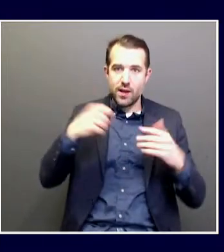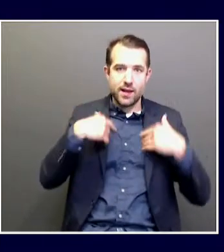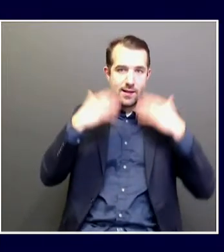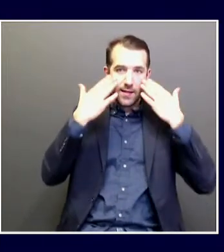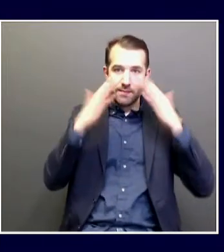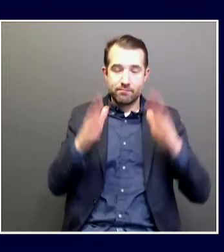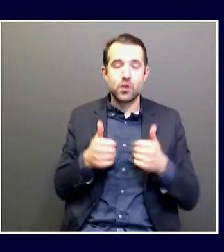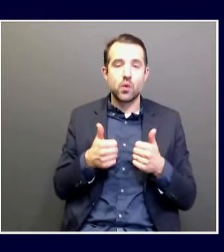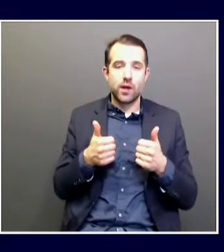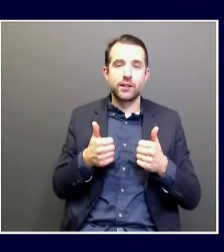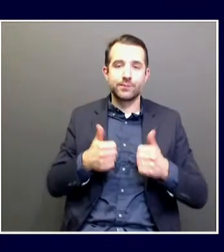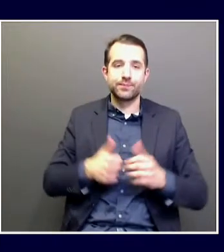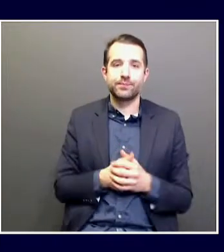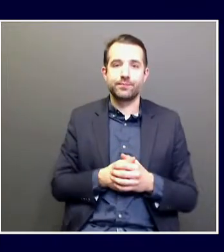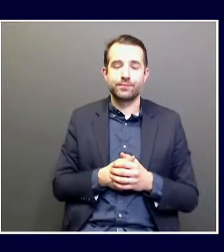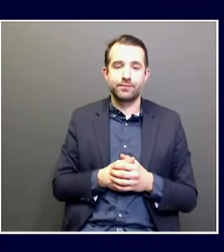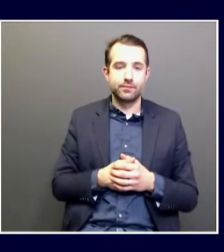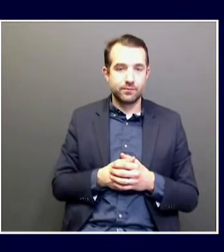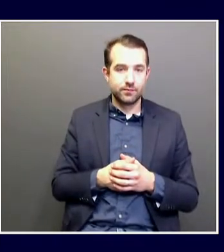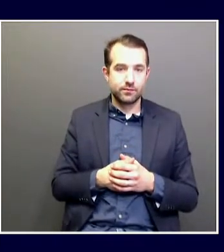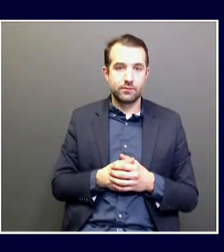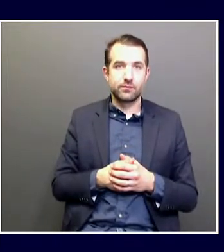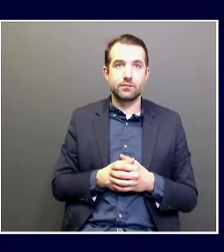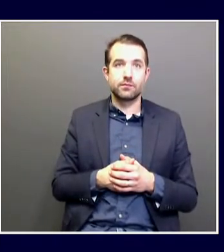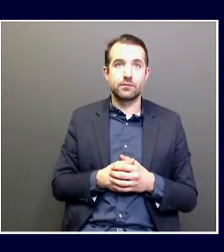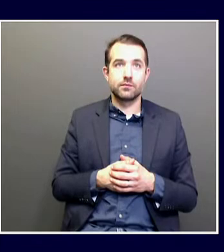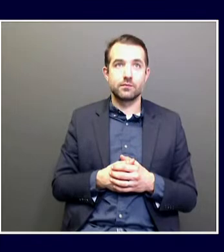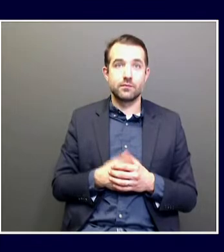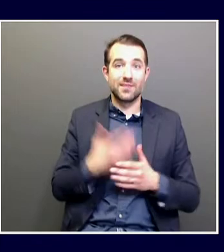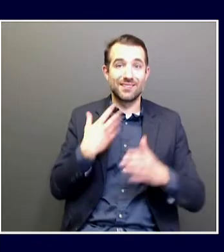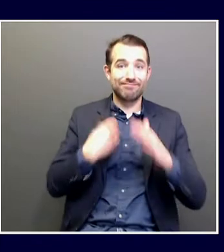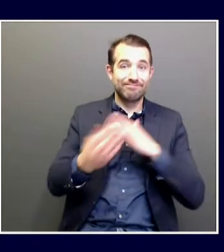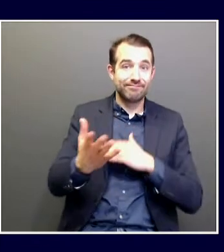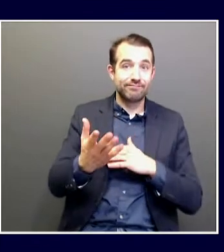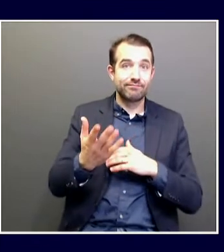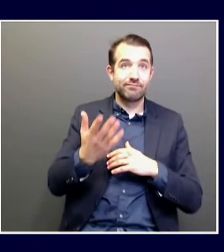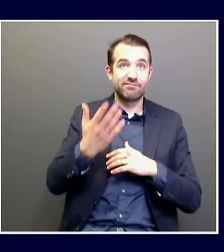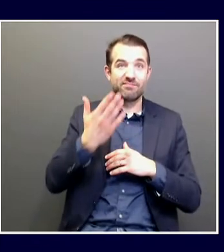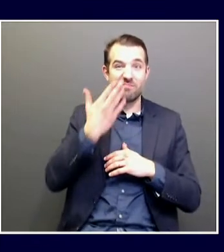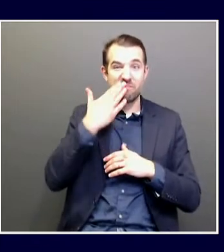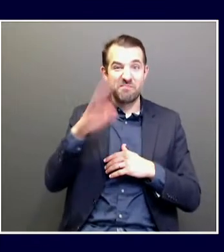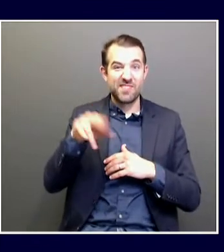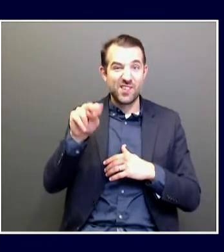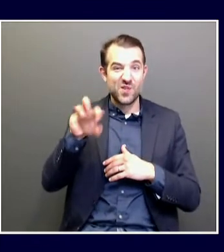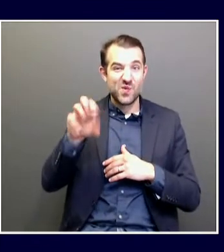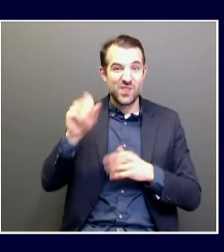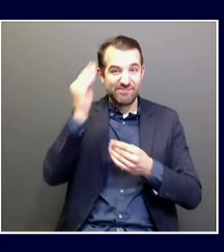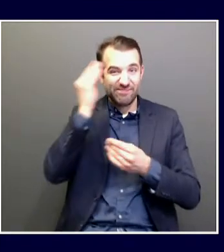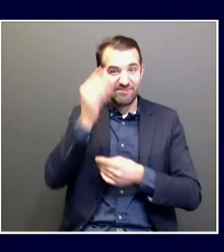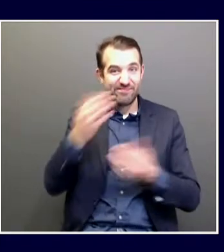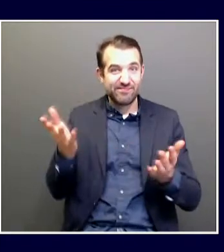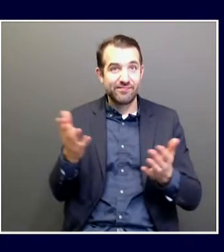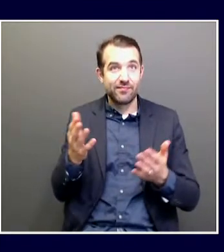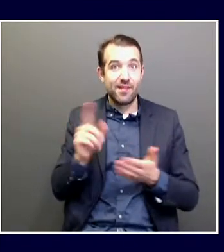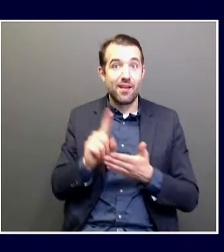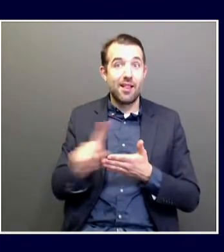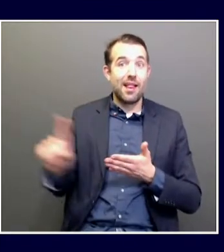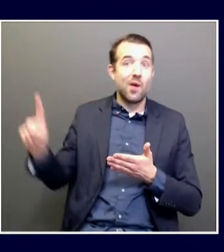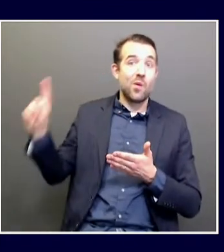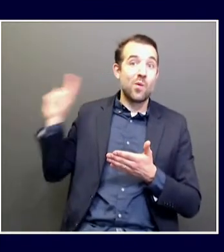Megan. And by the way, bad news bearers, that won the internet last week. Let me go to Patrick Whittle next.